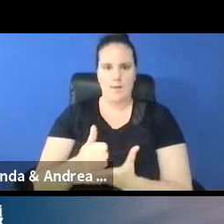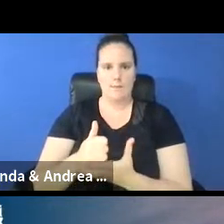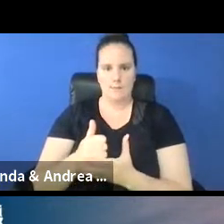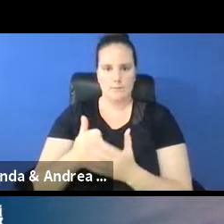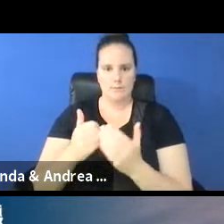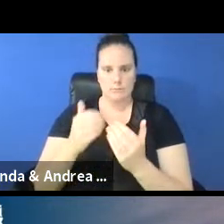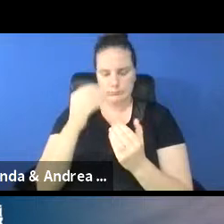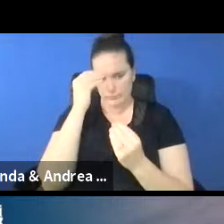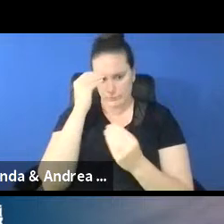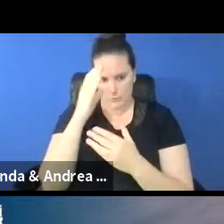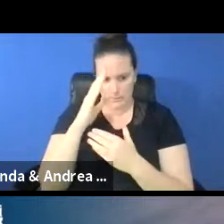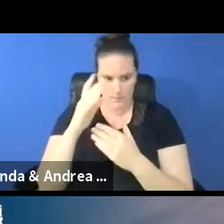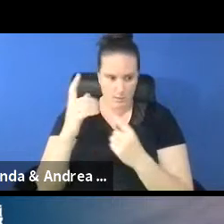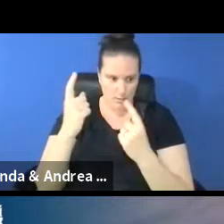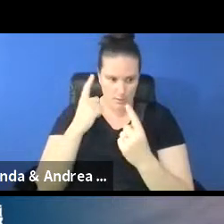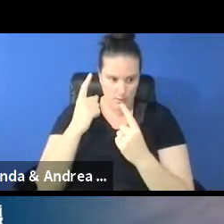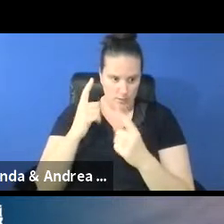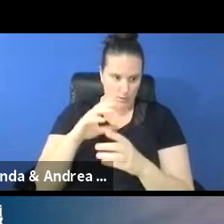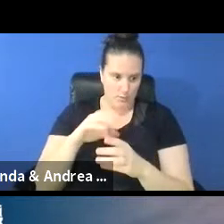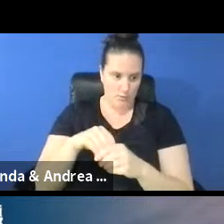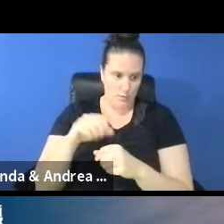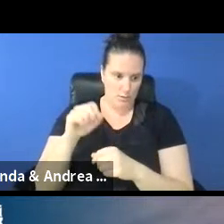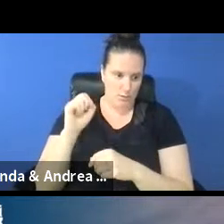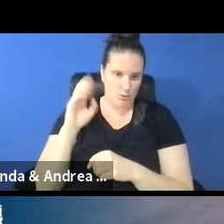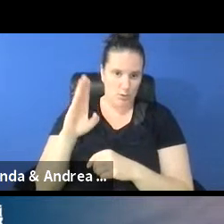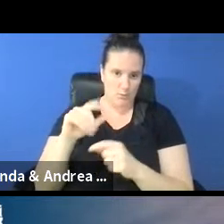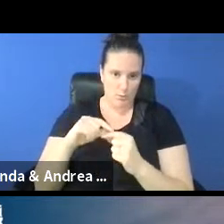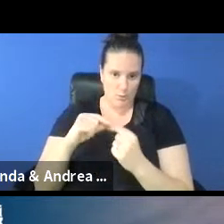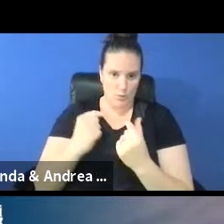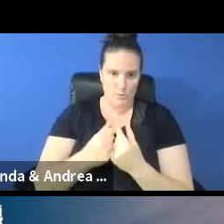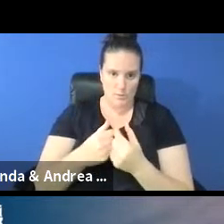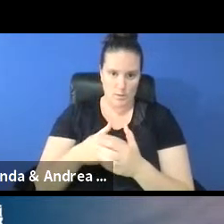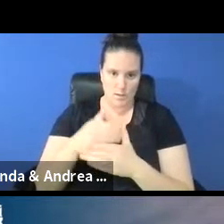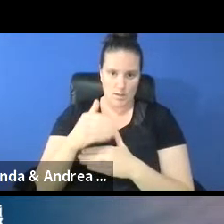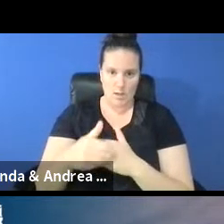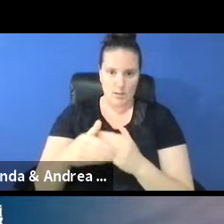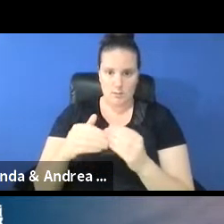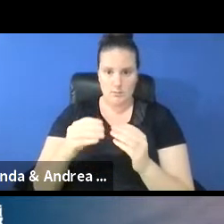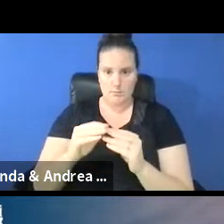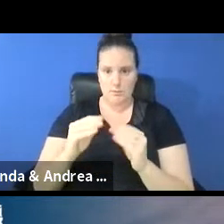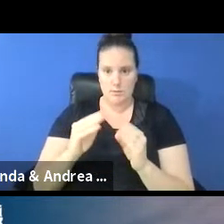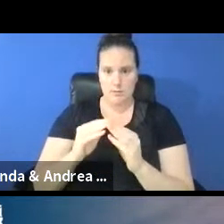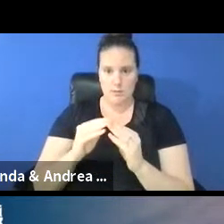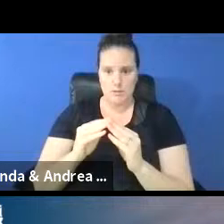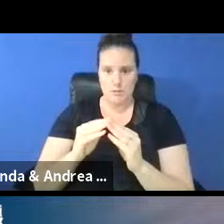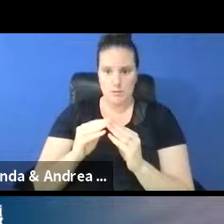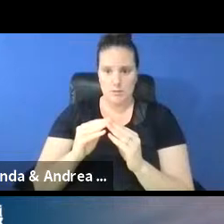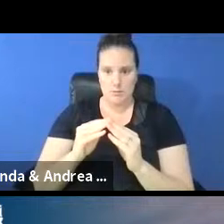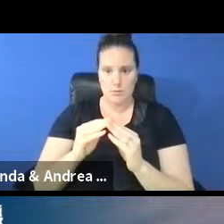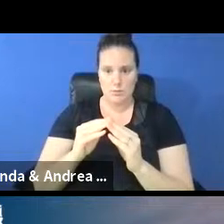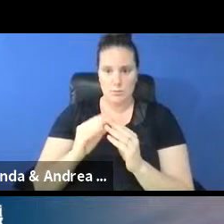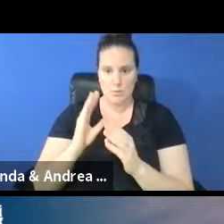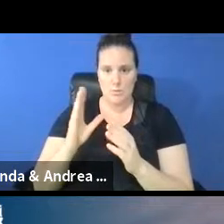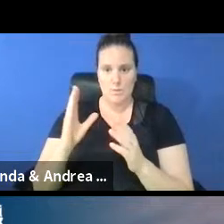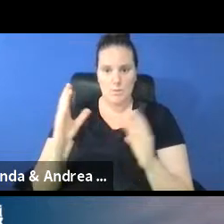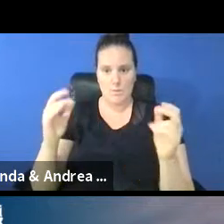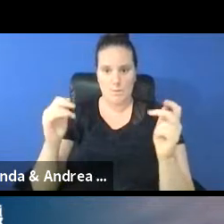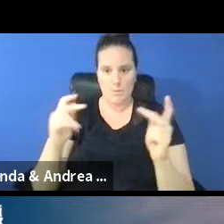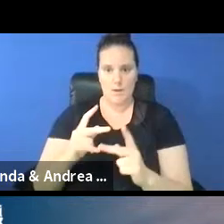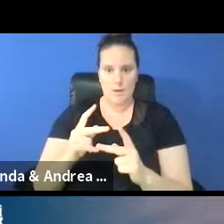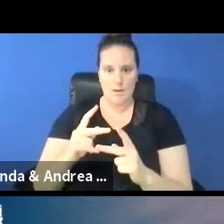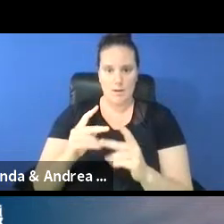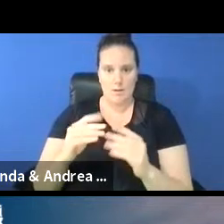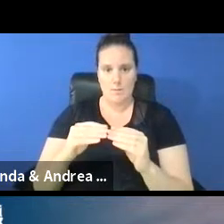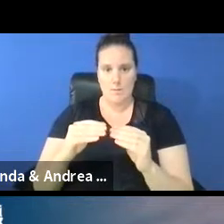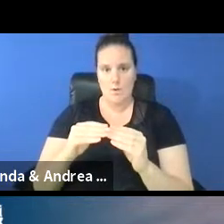all of our thinking, including that subgroup. And then at the next meeting, we will bring back a